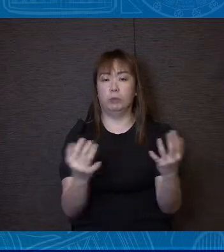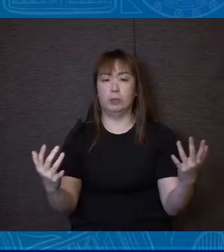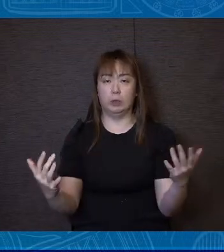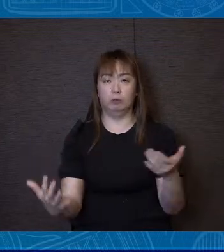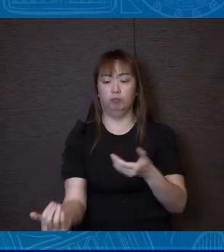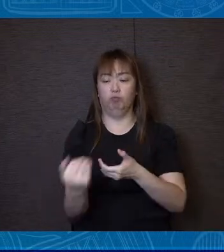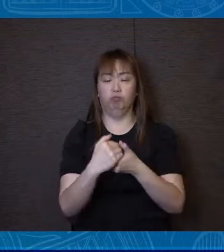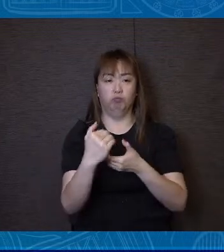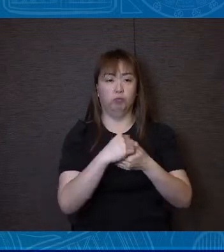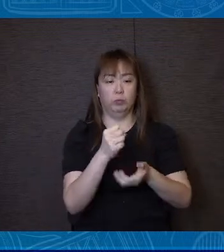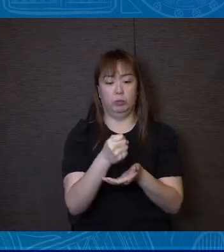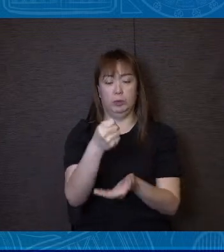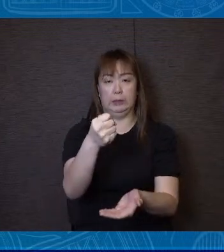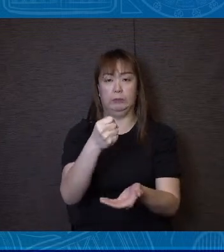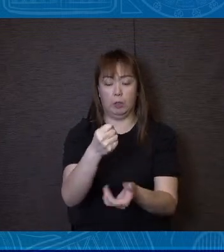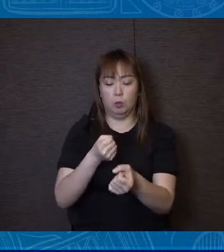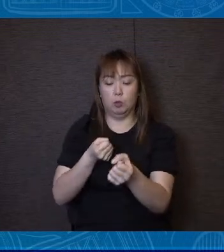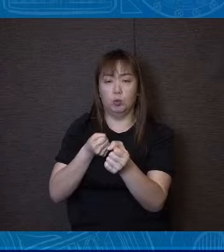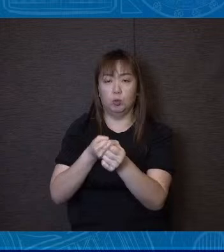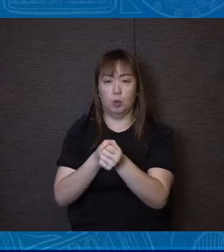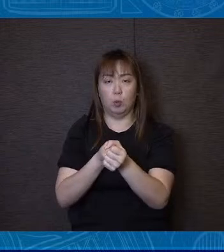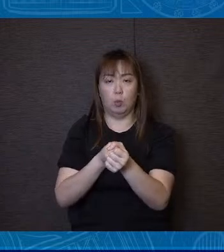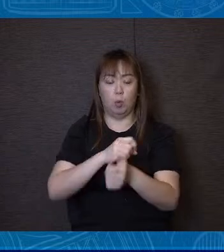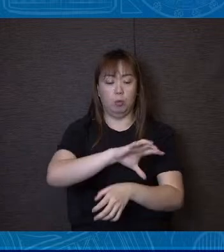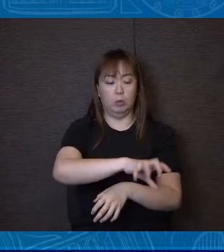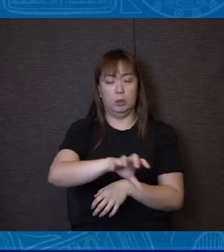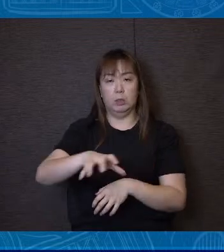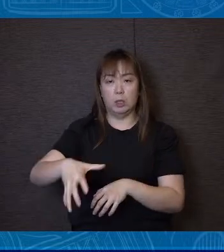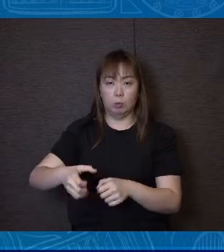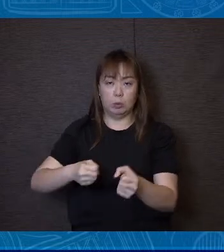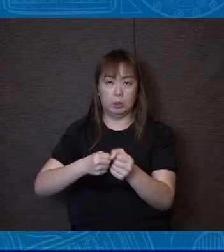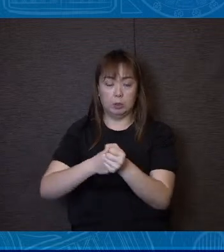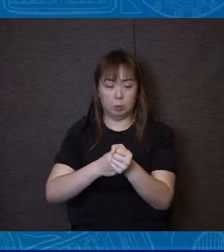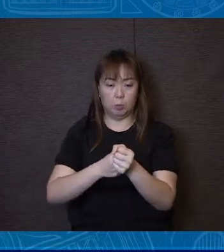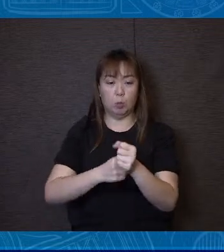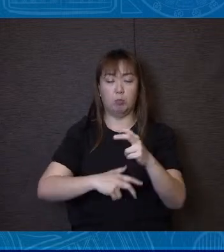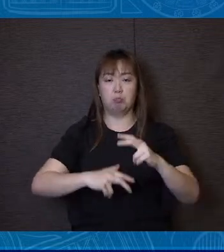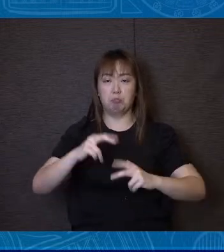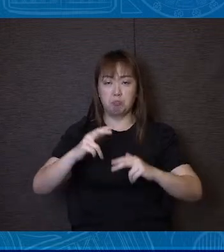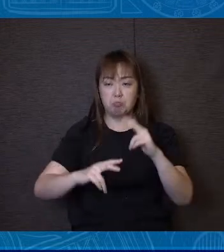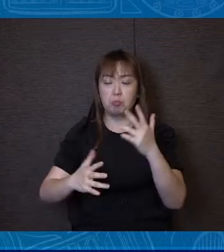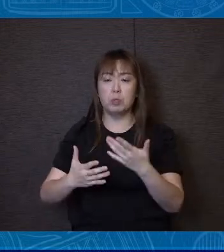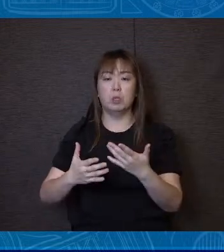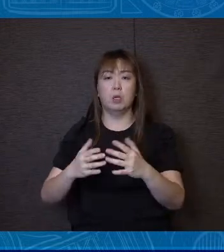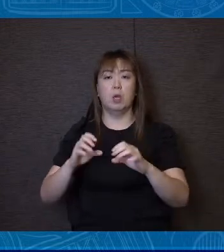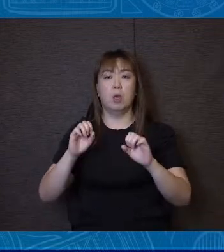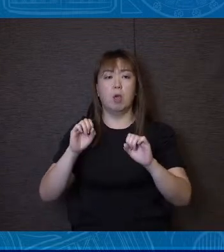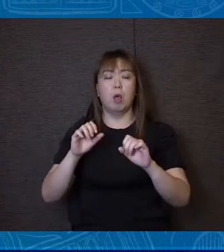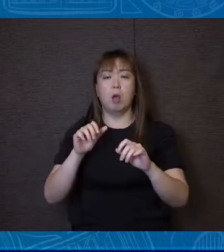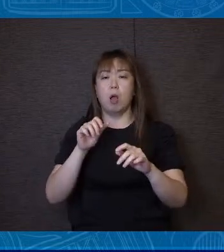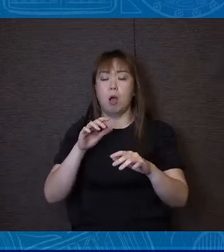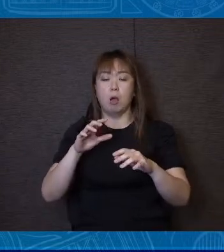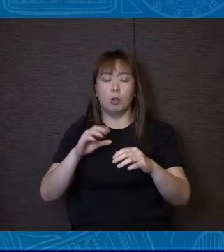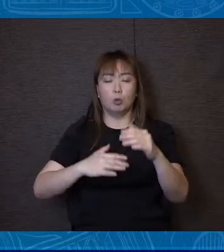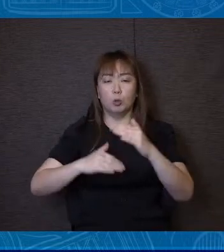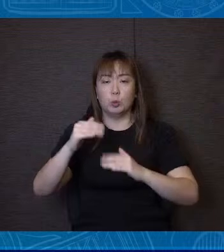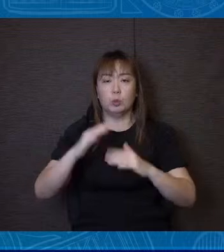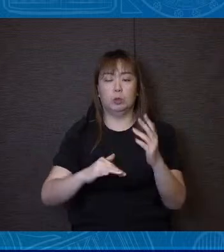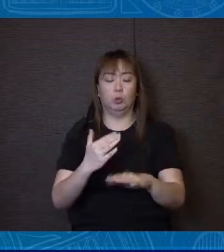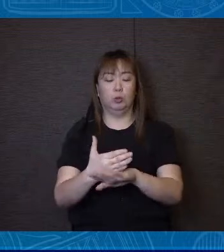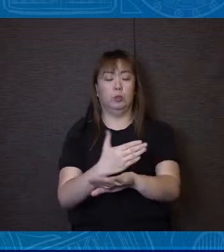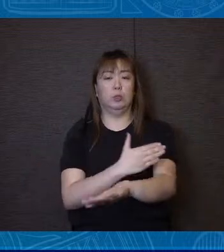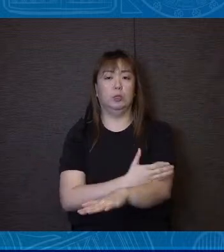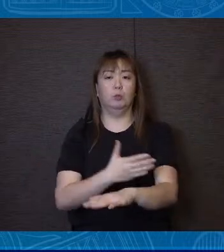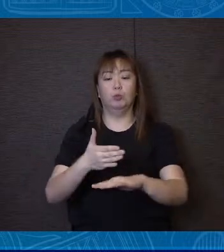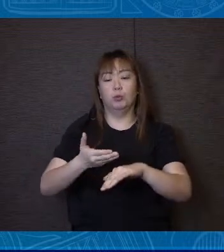building efforts of countries that really still today lack robust early warning systems? And what